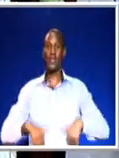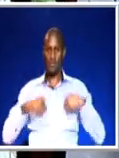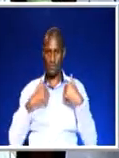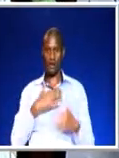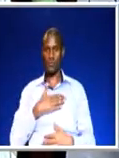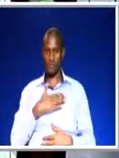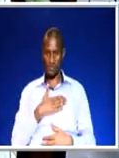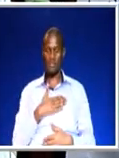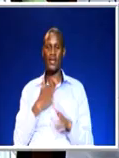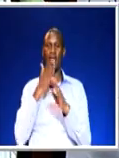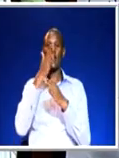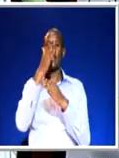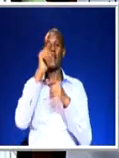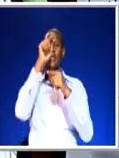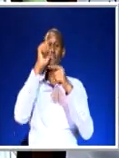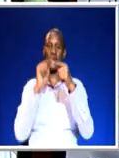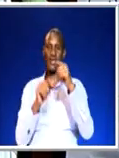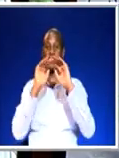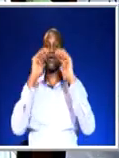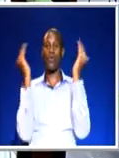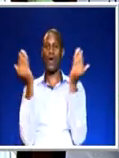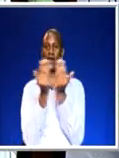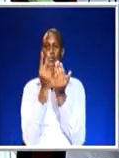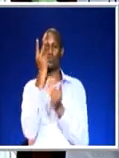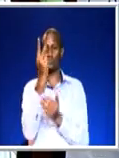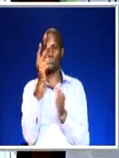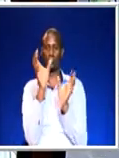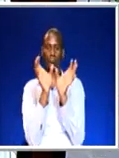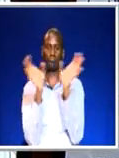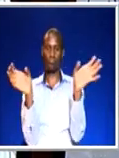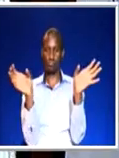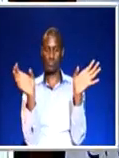It divides the world into two hemispheres,